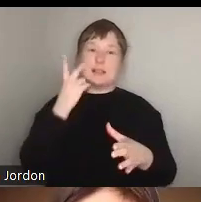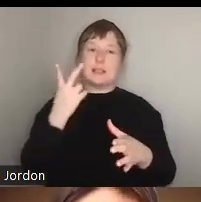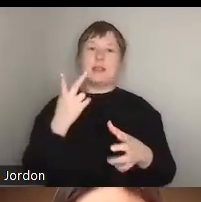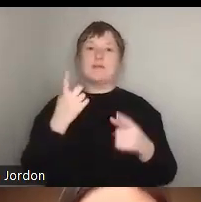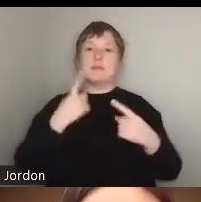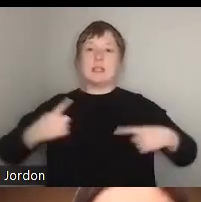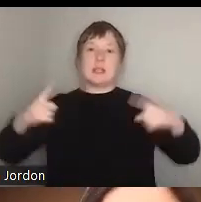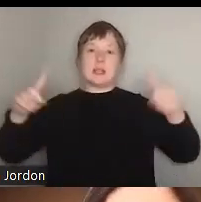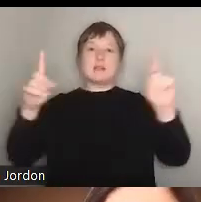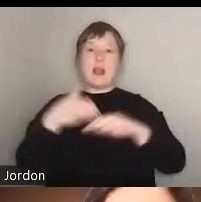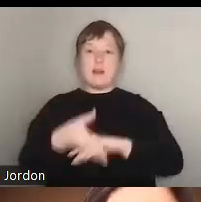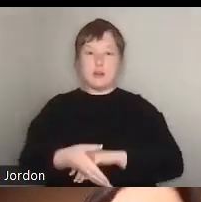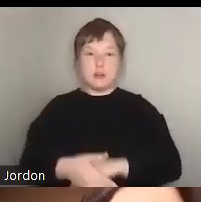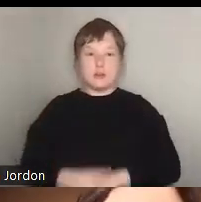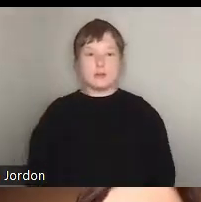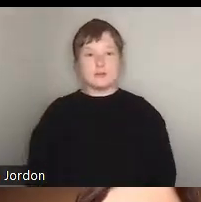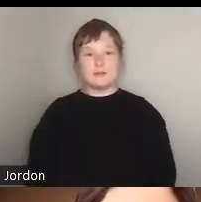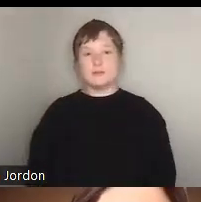afterwards.